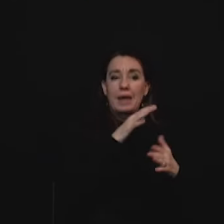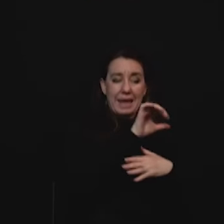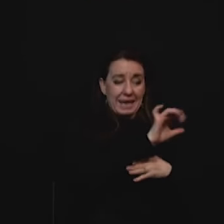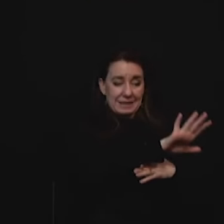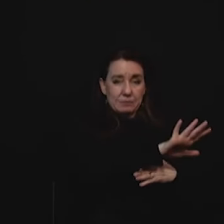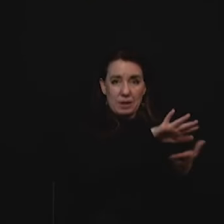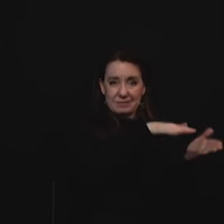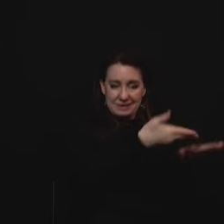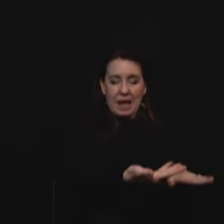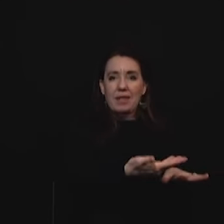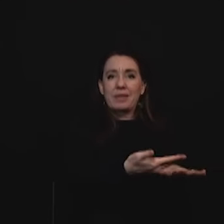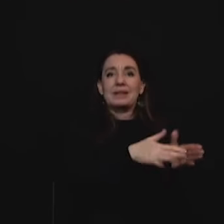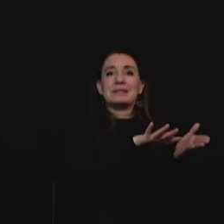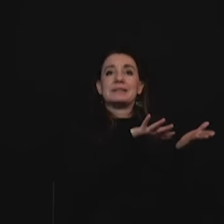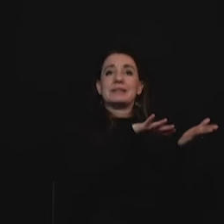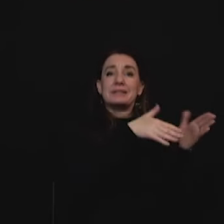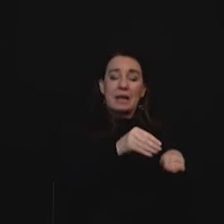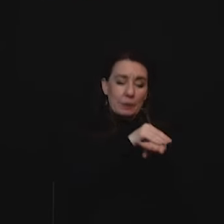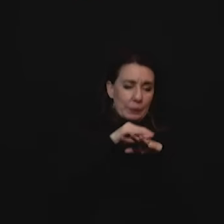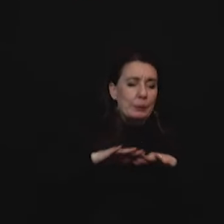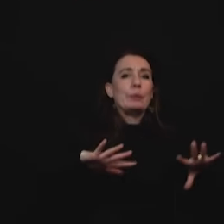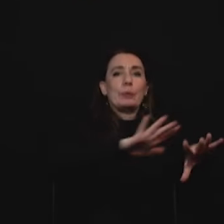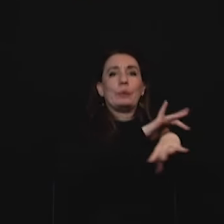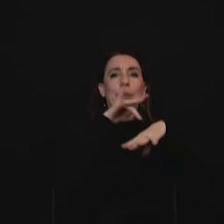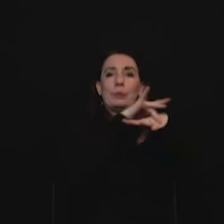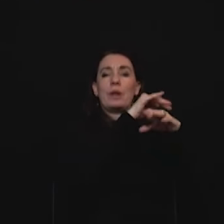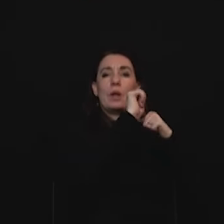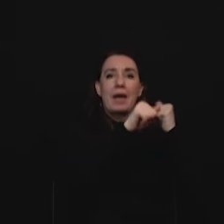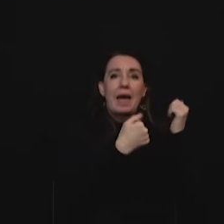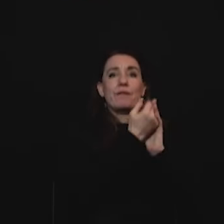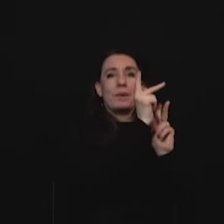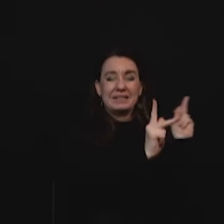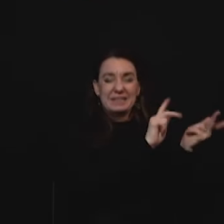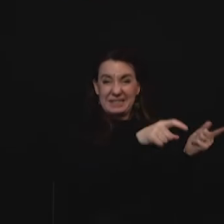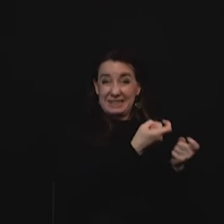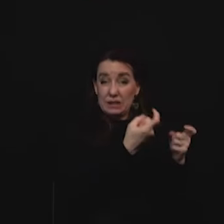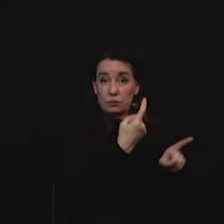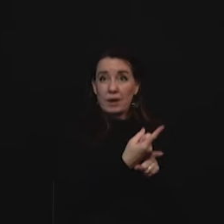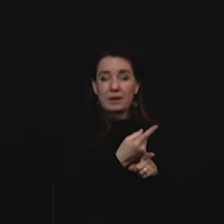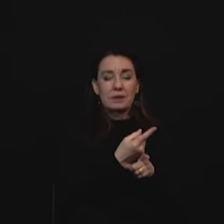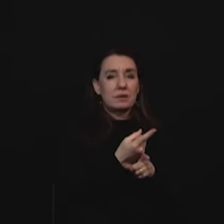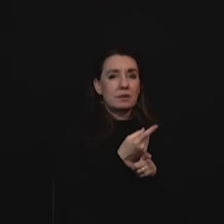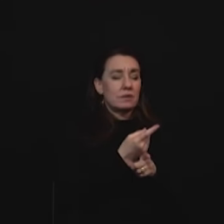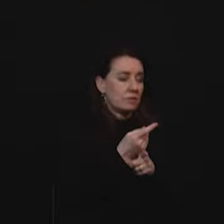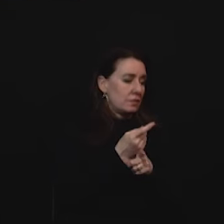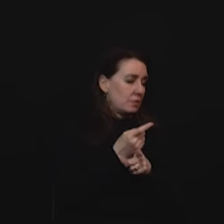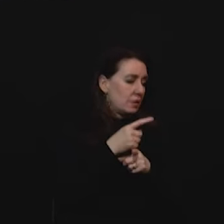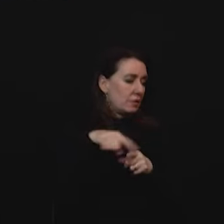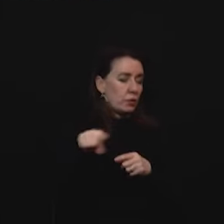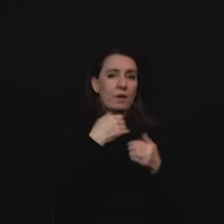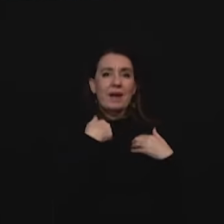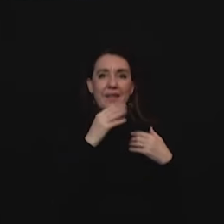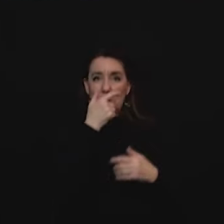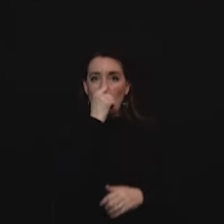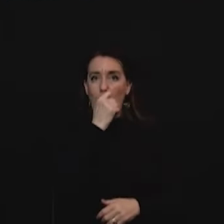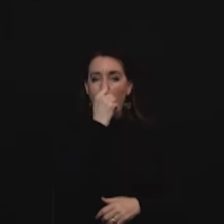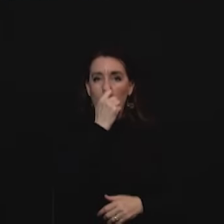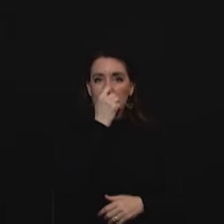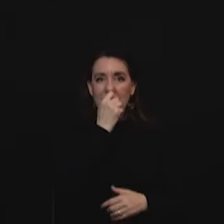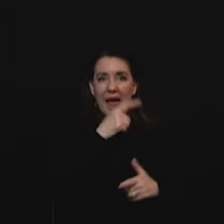brought death, so that death spread to everyone, for everyone's sin. Anybody ever had a cold? And you brought that cold